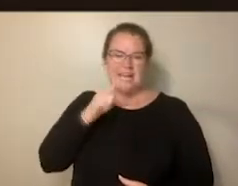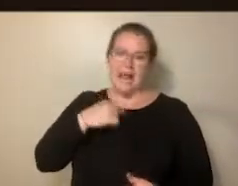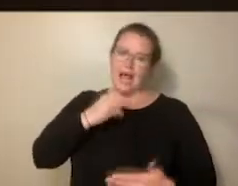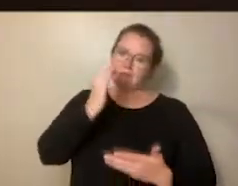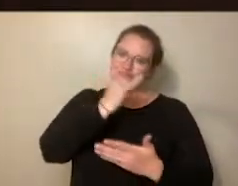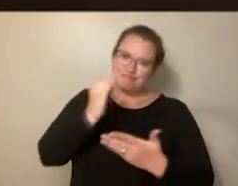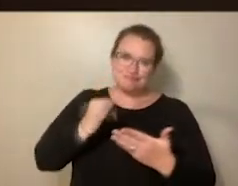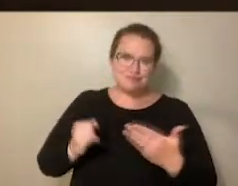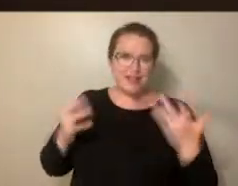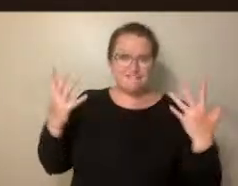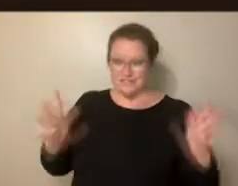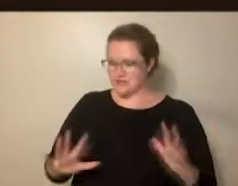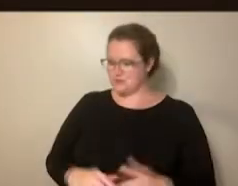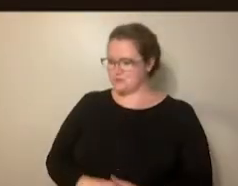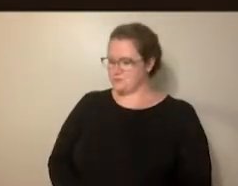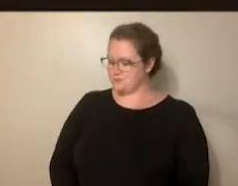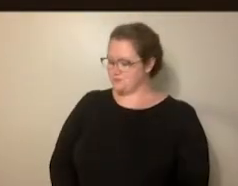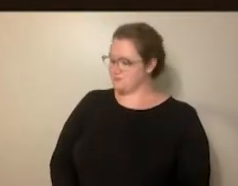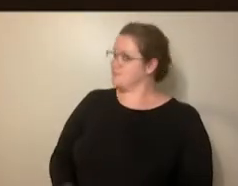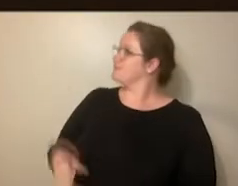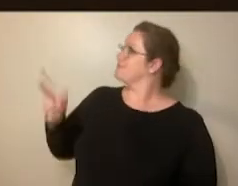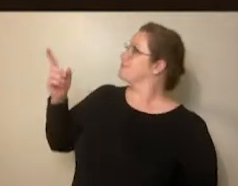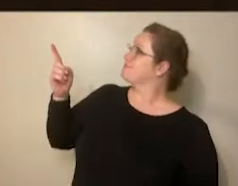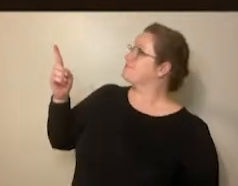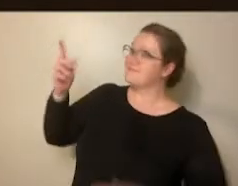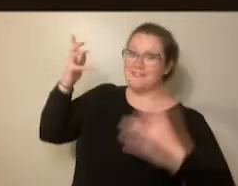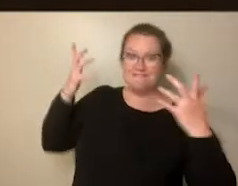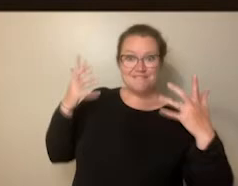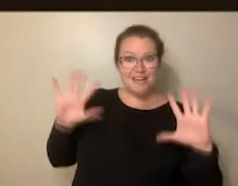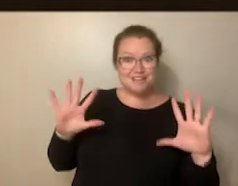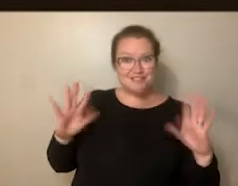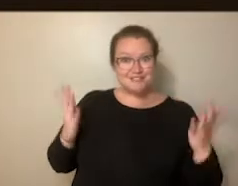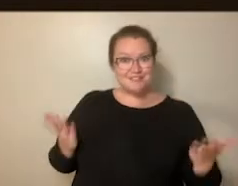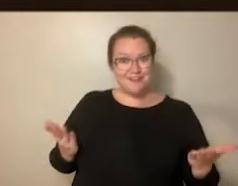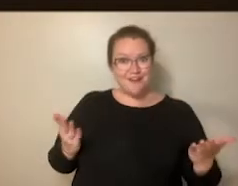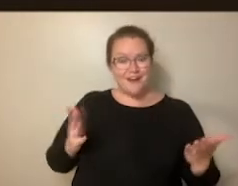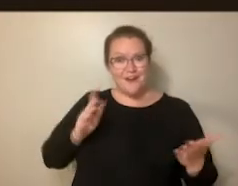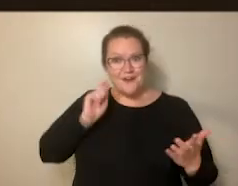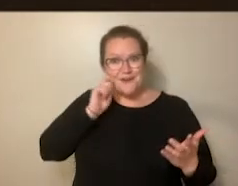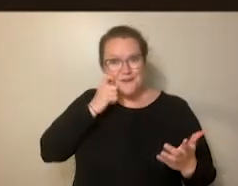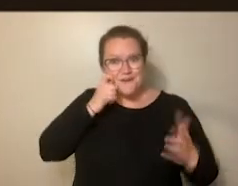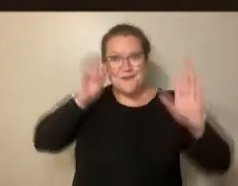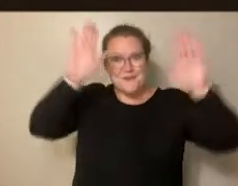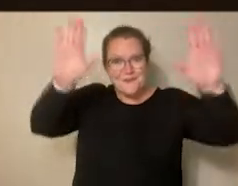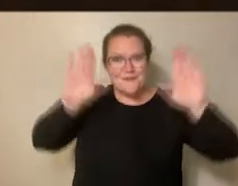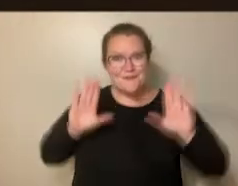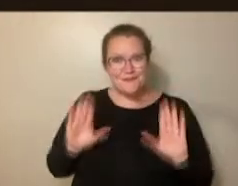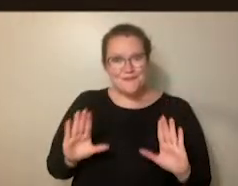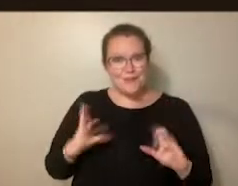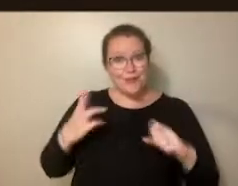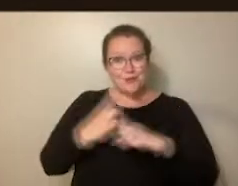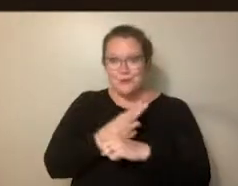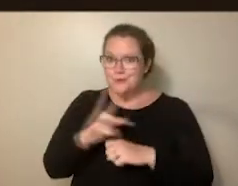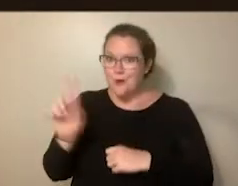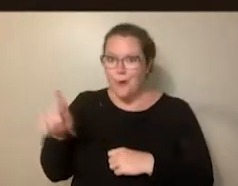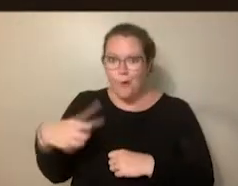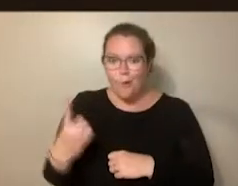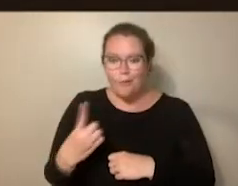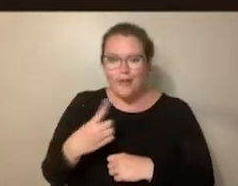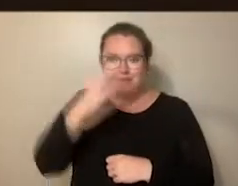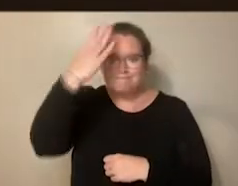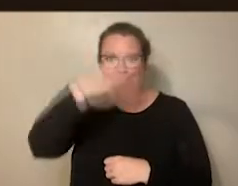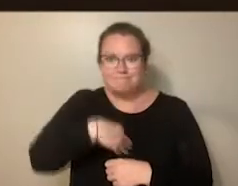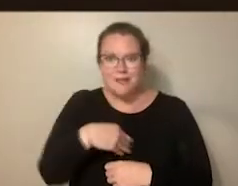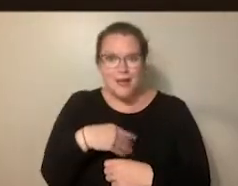picture. Here's the finished piece. Isn't that spectacular? Using just invisible